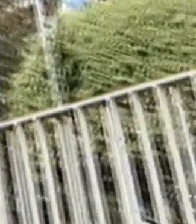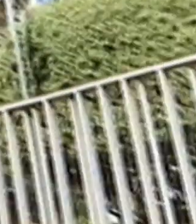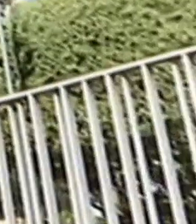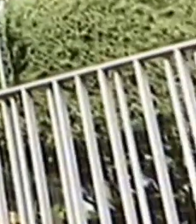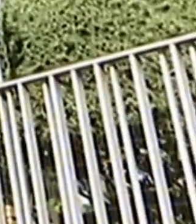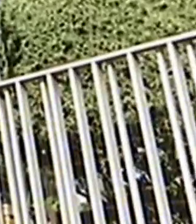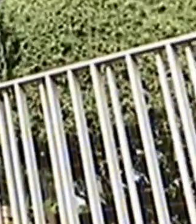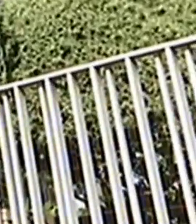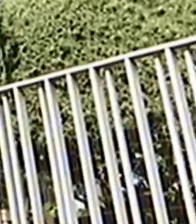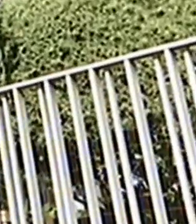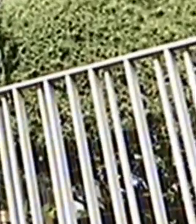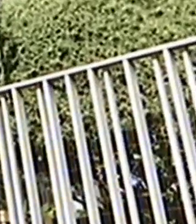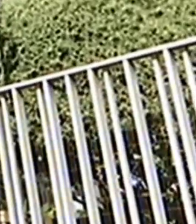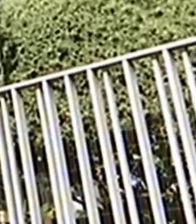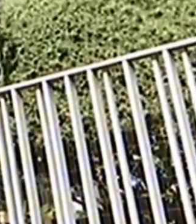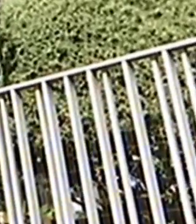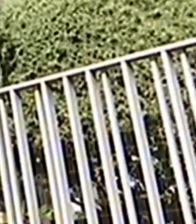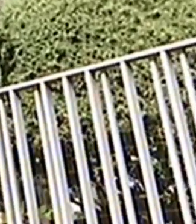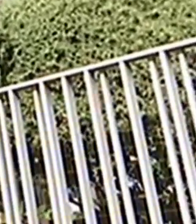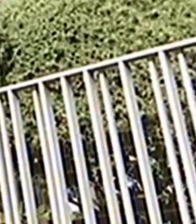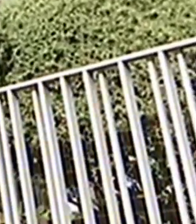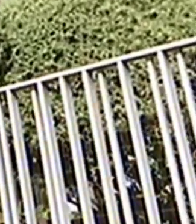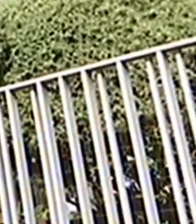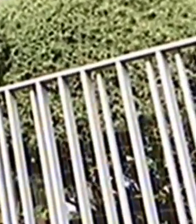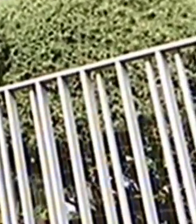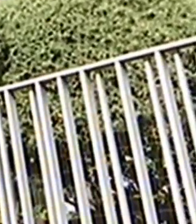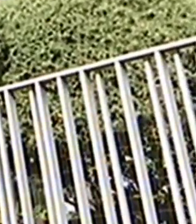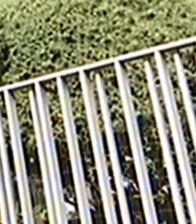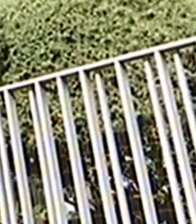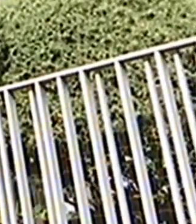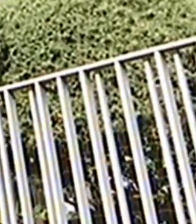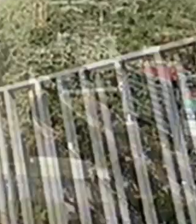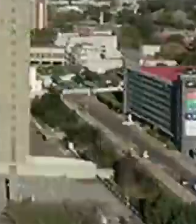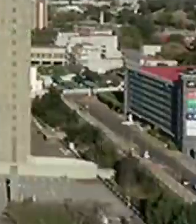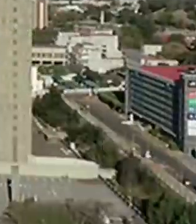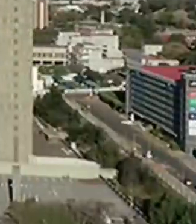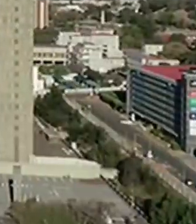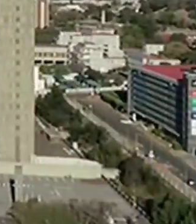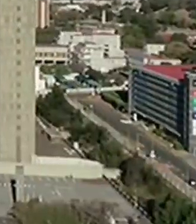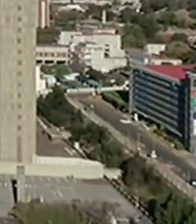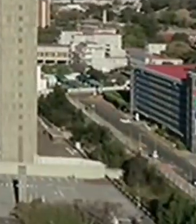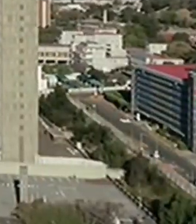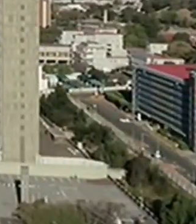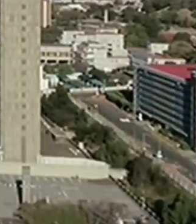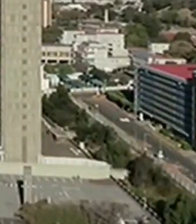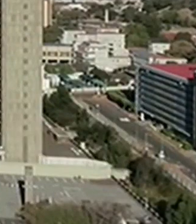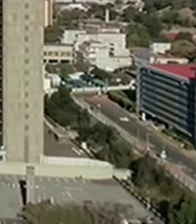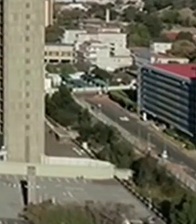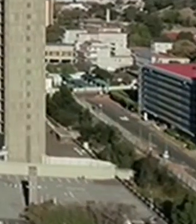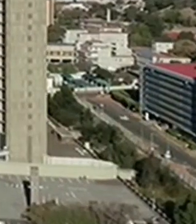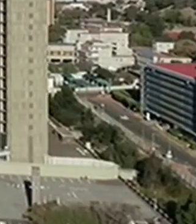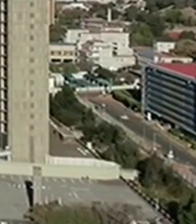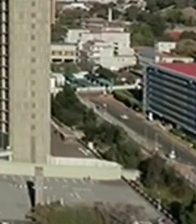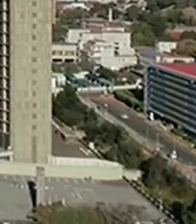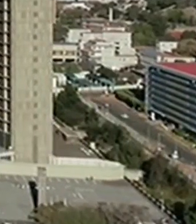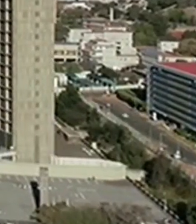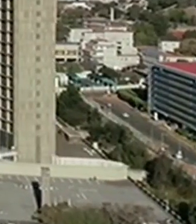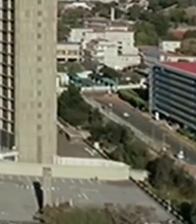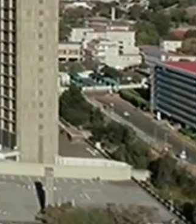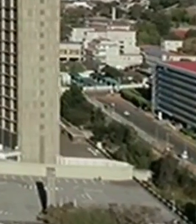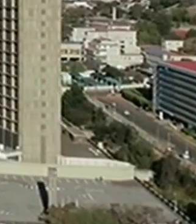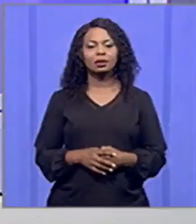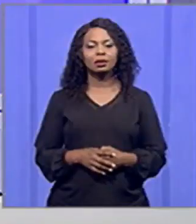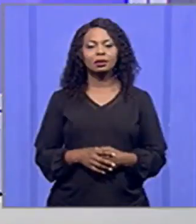tiro. A re Mopresidente o tla tlhalosa merero eo le gore o dirile go ya ka molaotheo go senka tlhaloso mo go